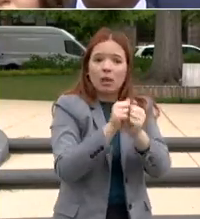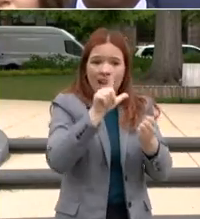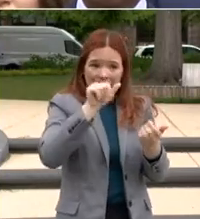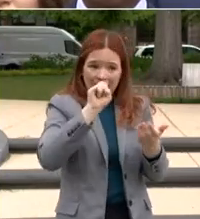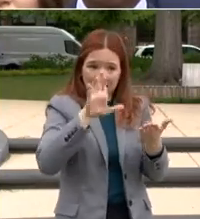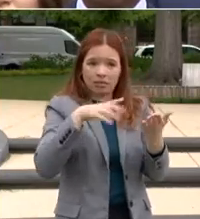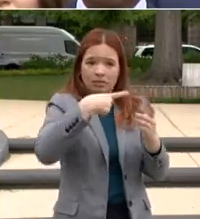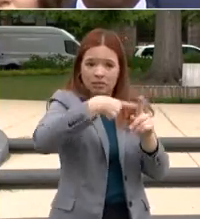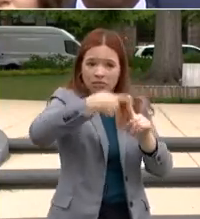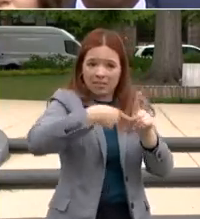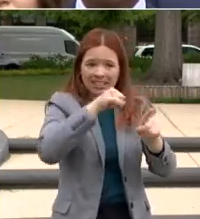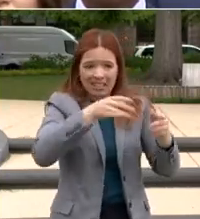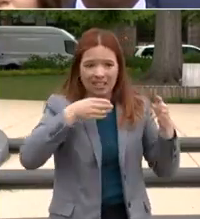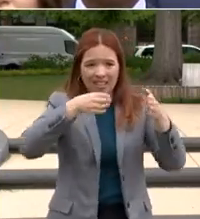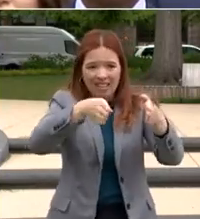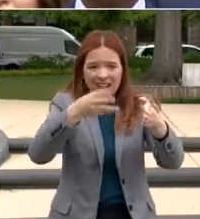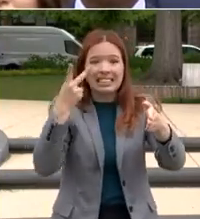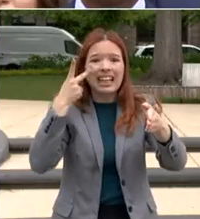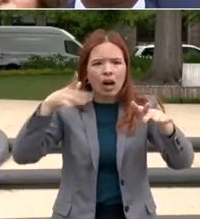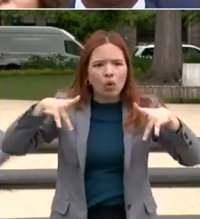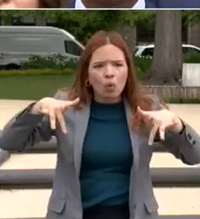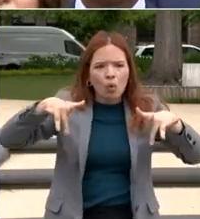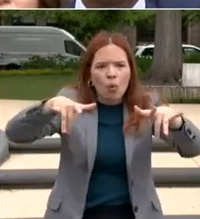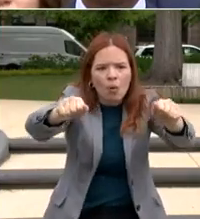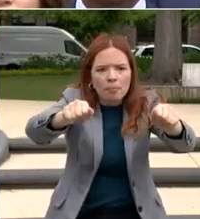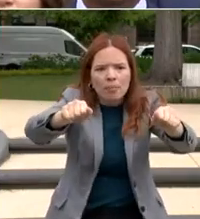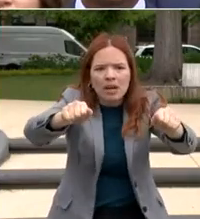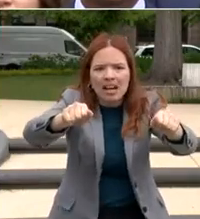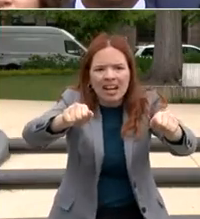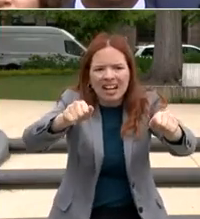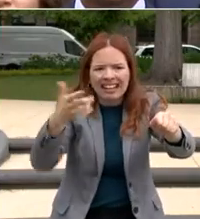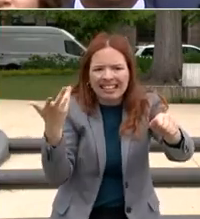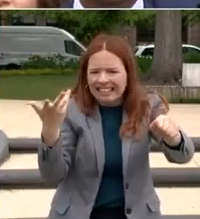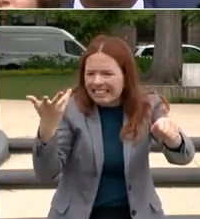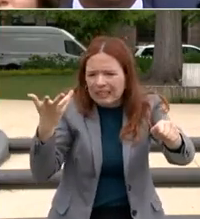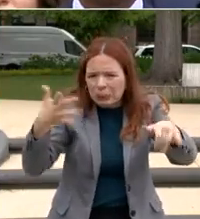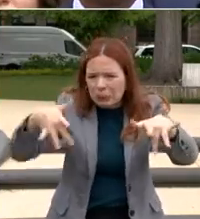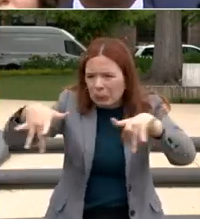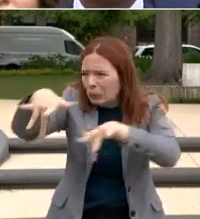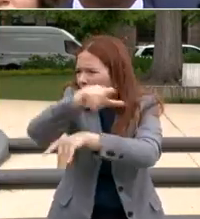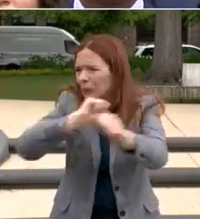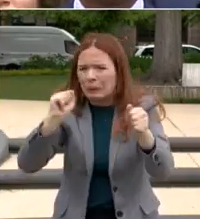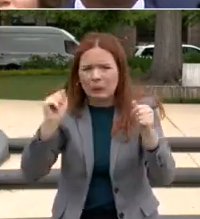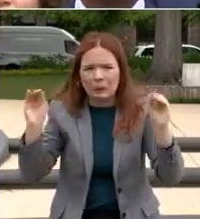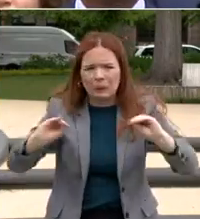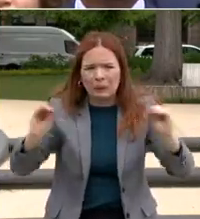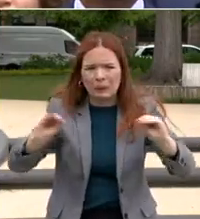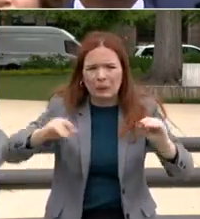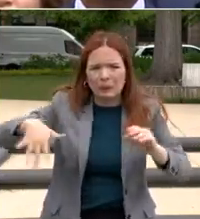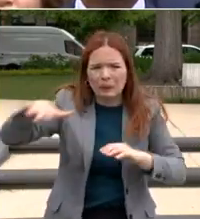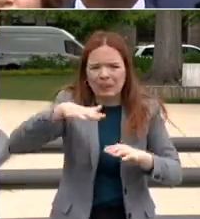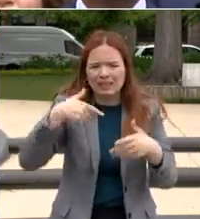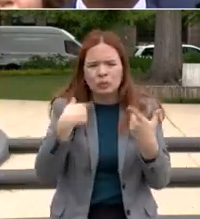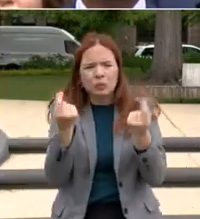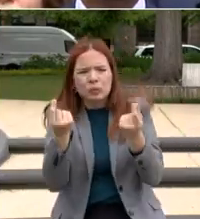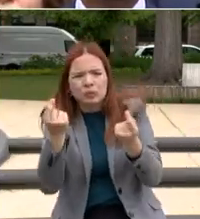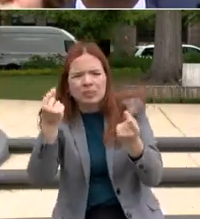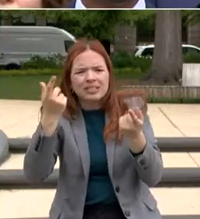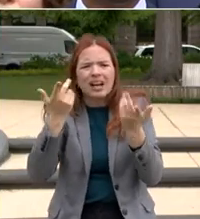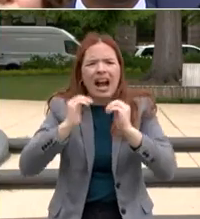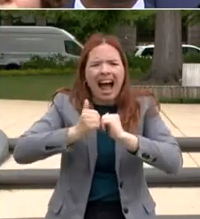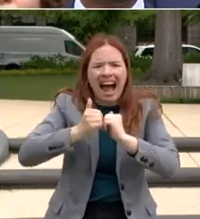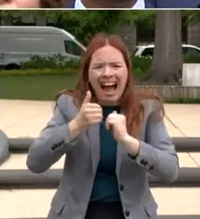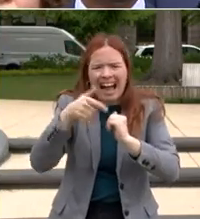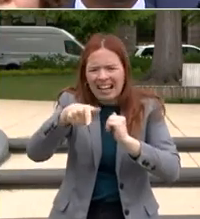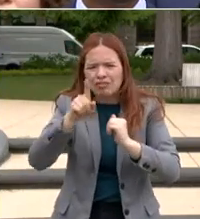town. The normal business noise of downtown DC was replaced with a quiet that rang so loud up and